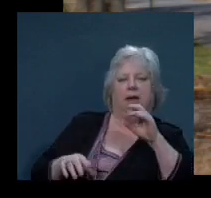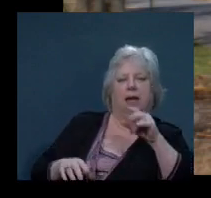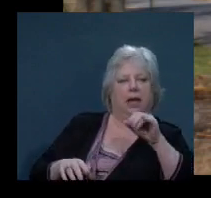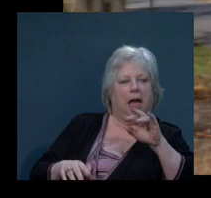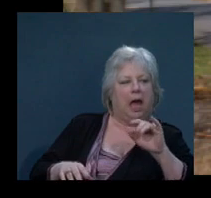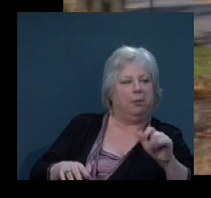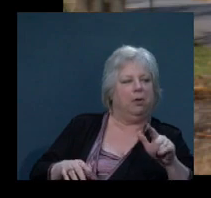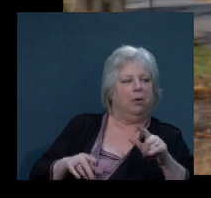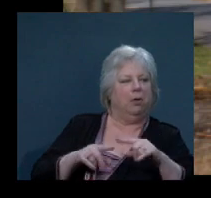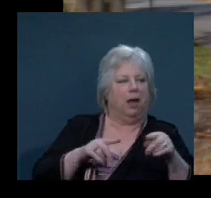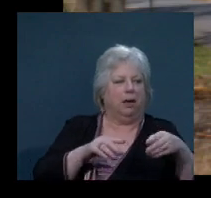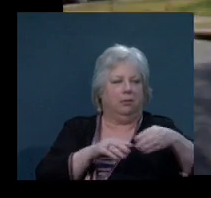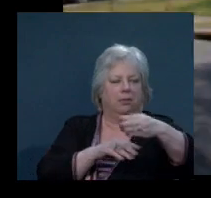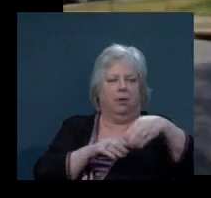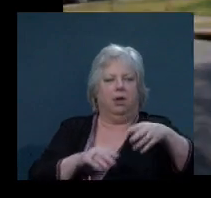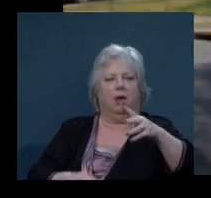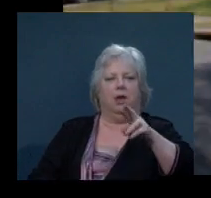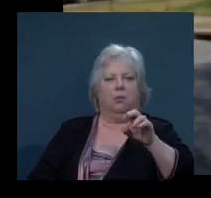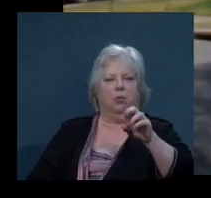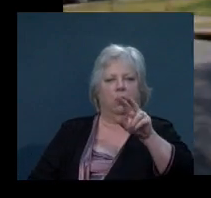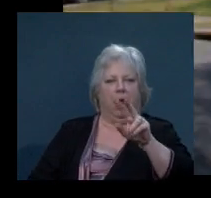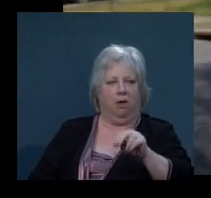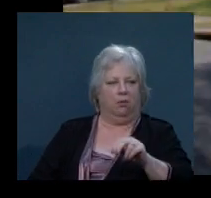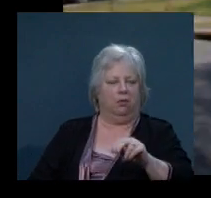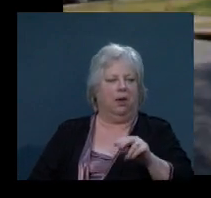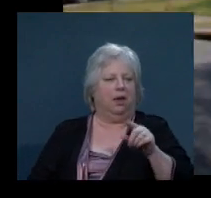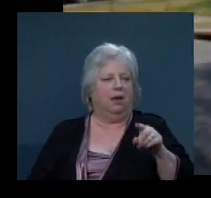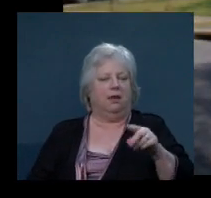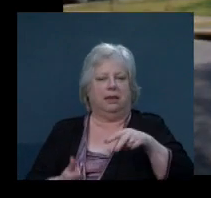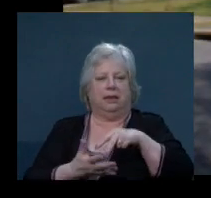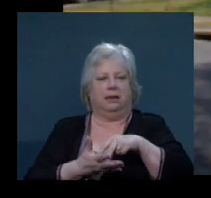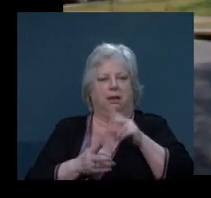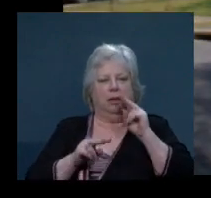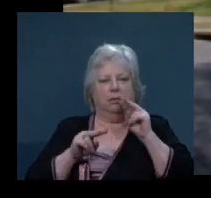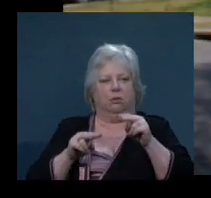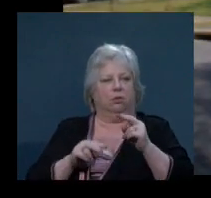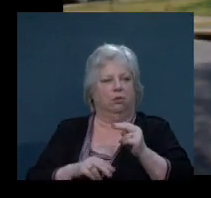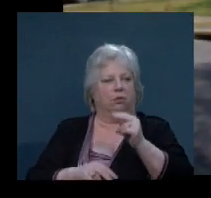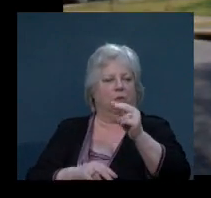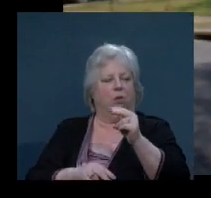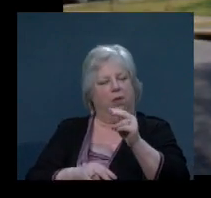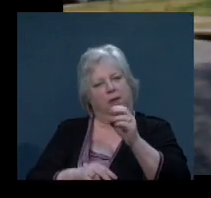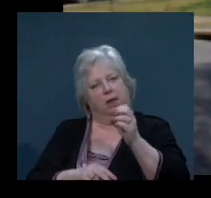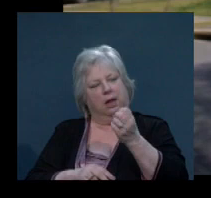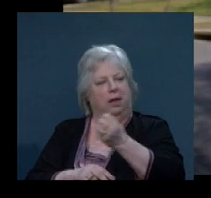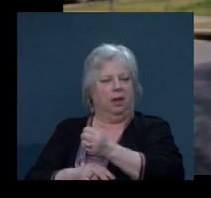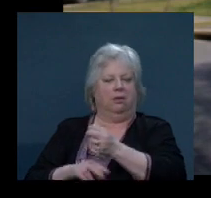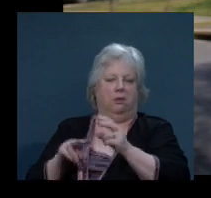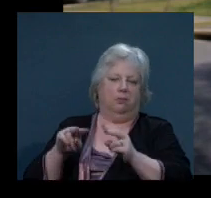and Brown. And then this is standing looking to the northeast,